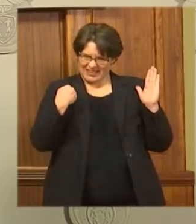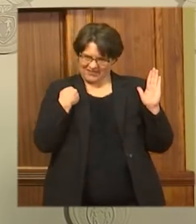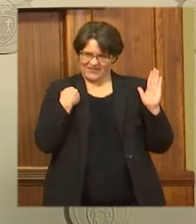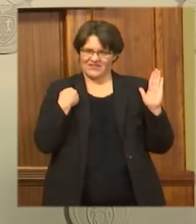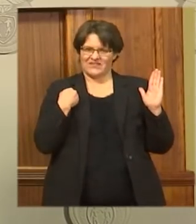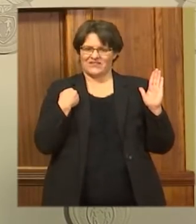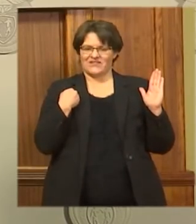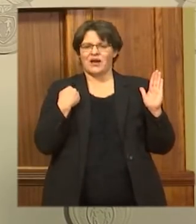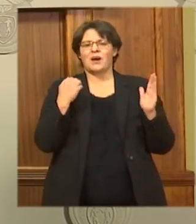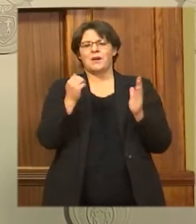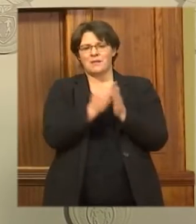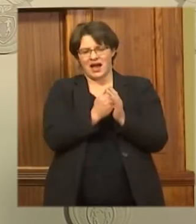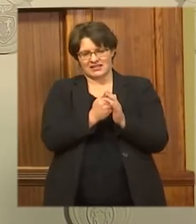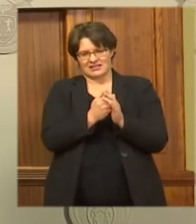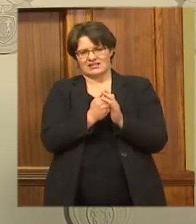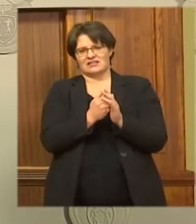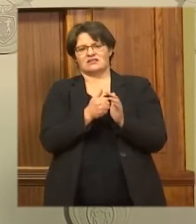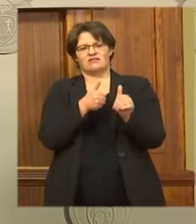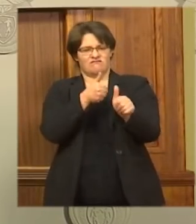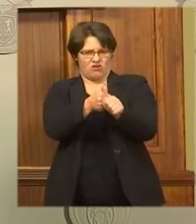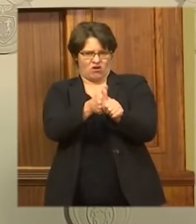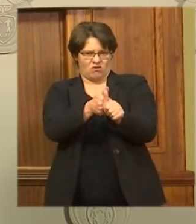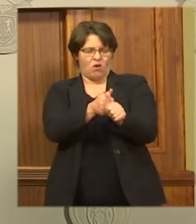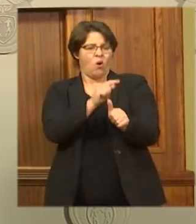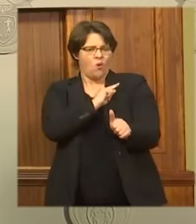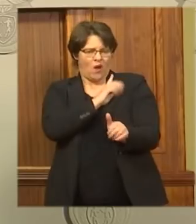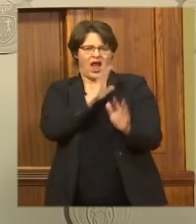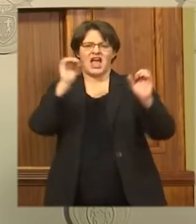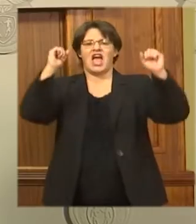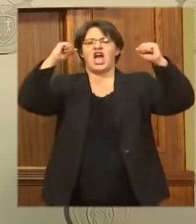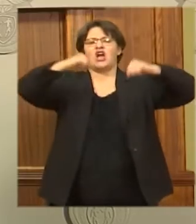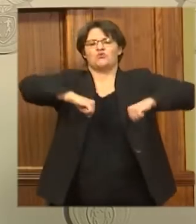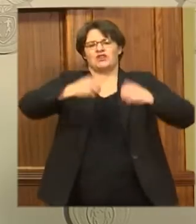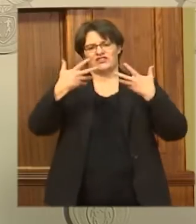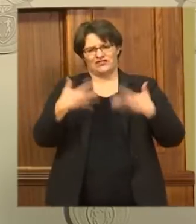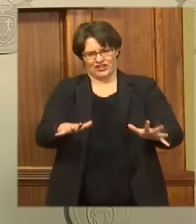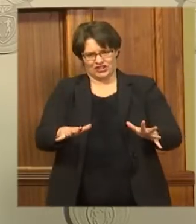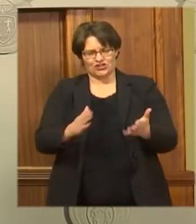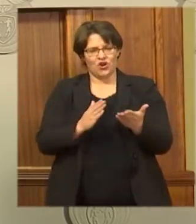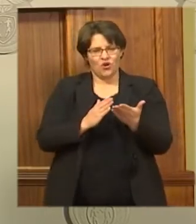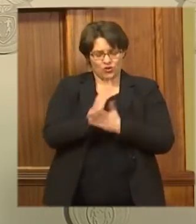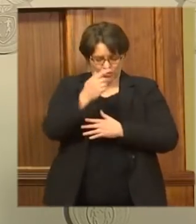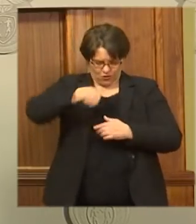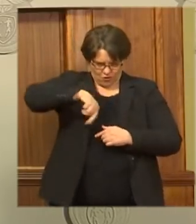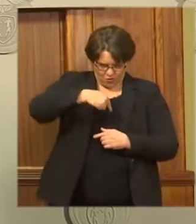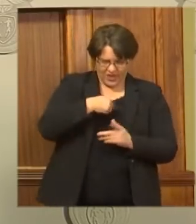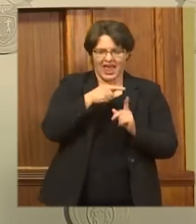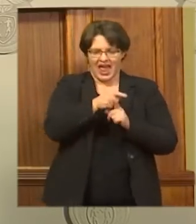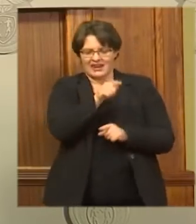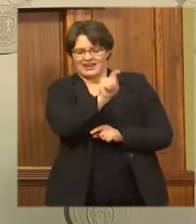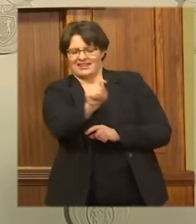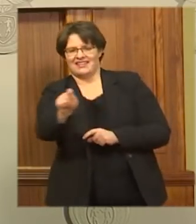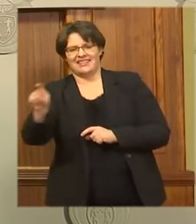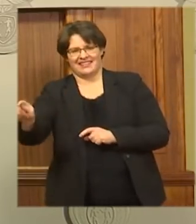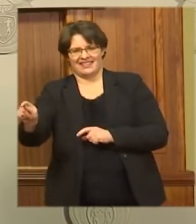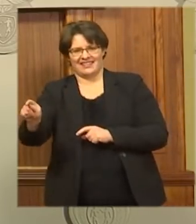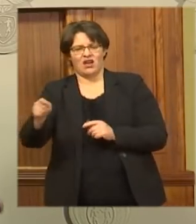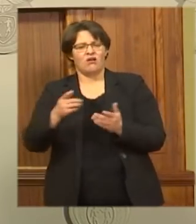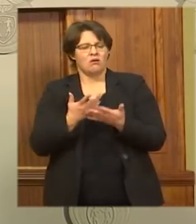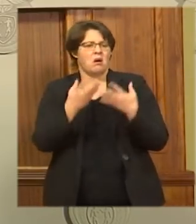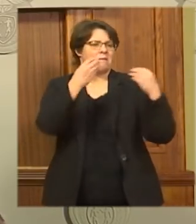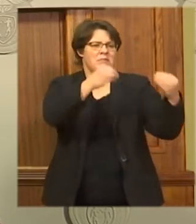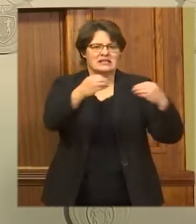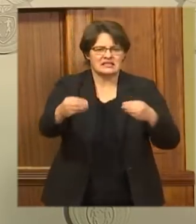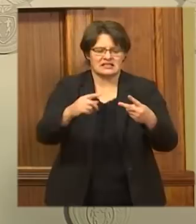requirements have been agreed by the various representatives of these disciplines and businesses,